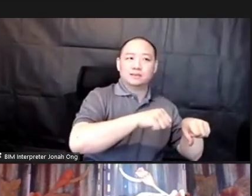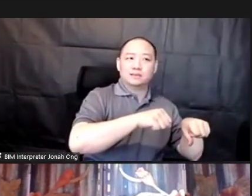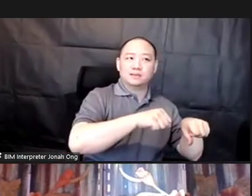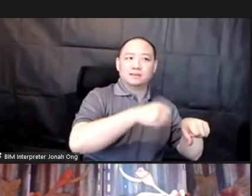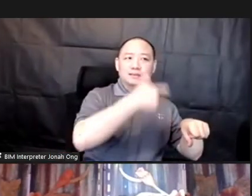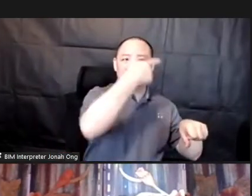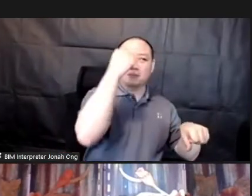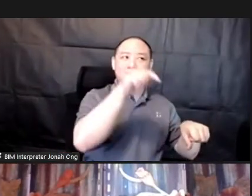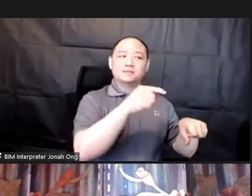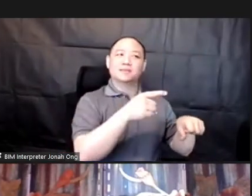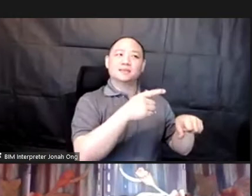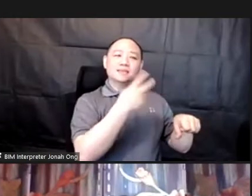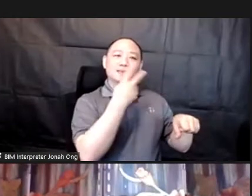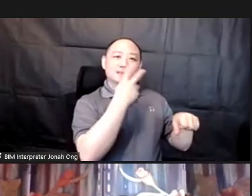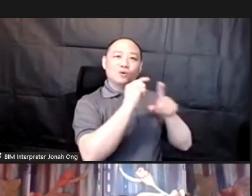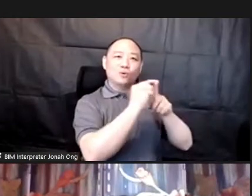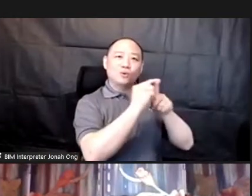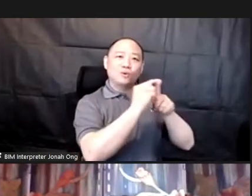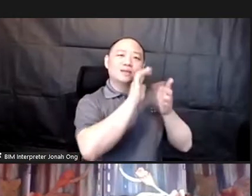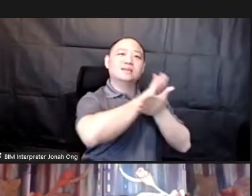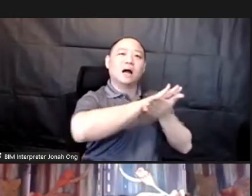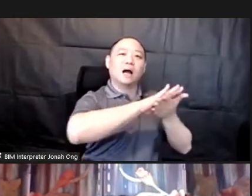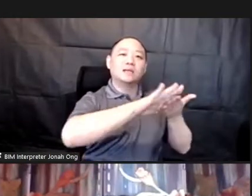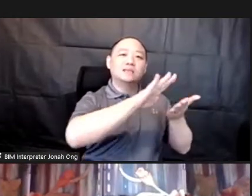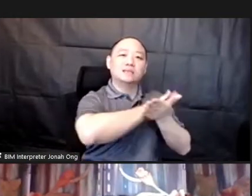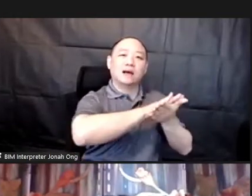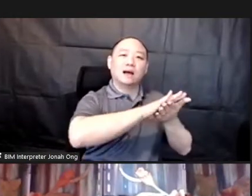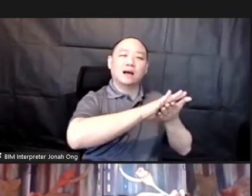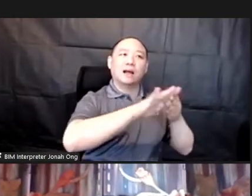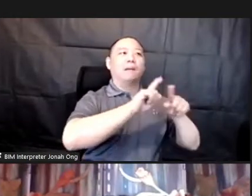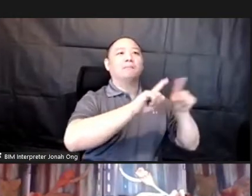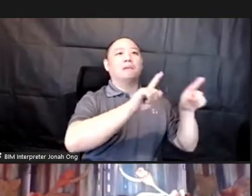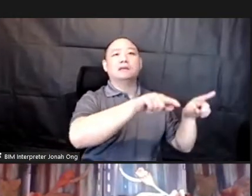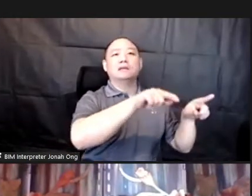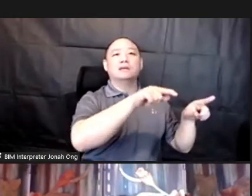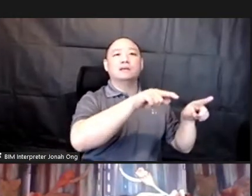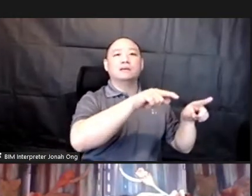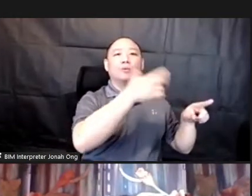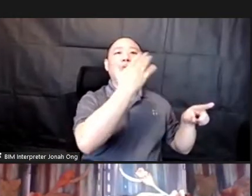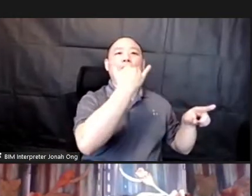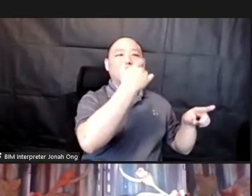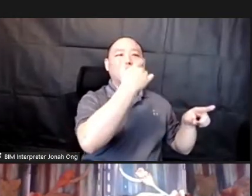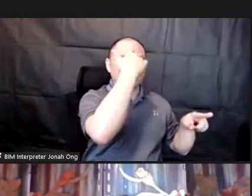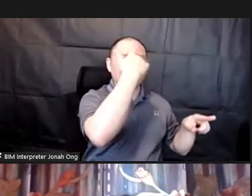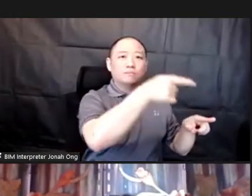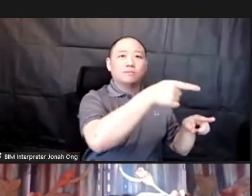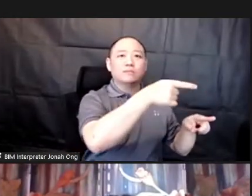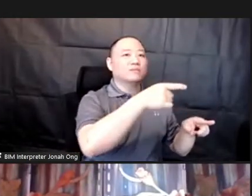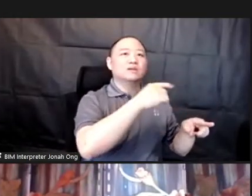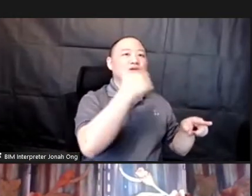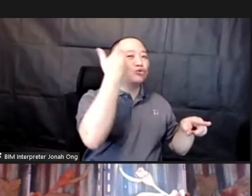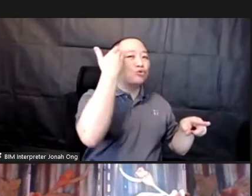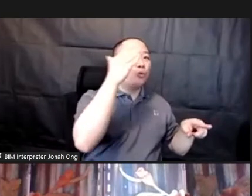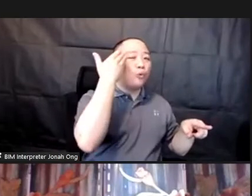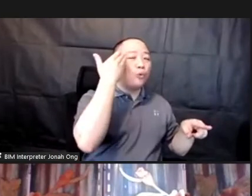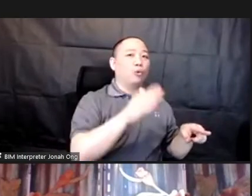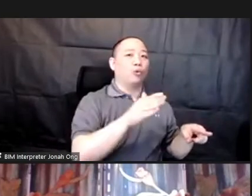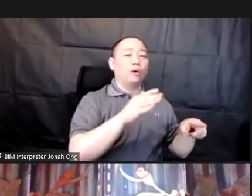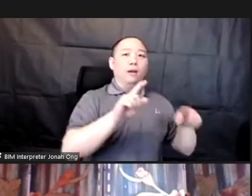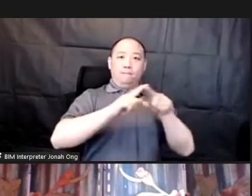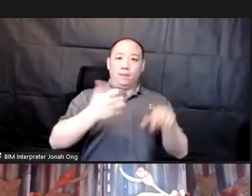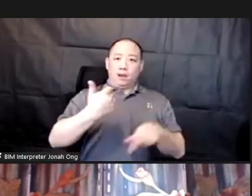non-offensive. But it's because they don't know. After they receive some explanations from our own